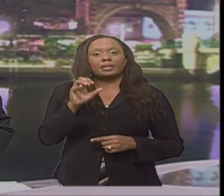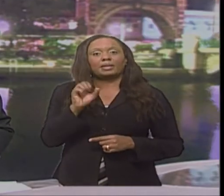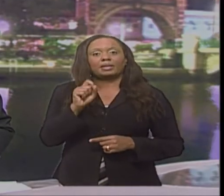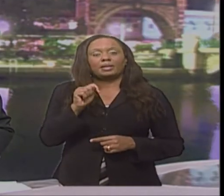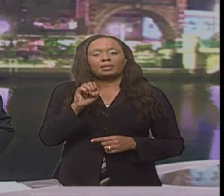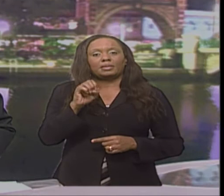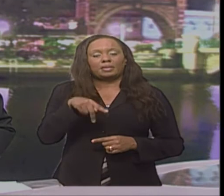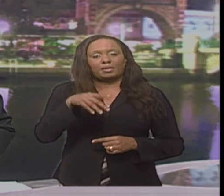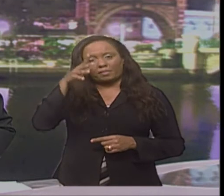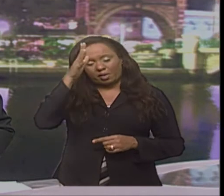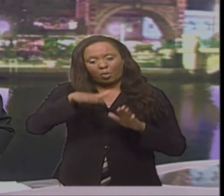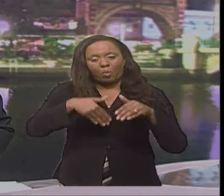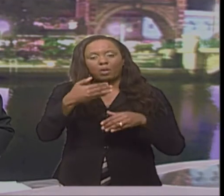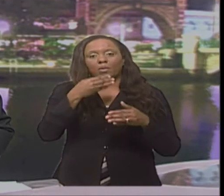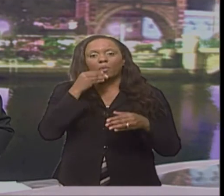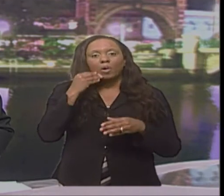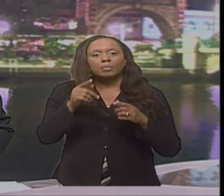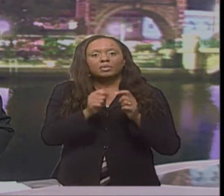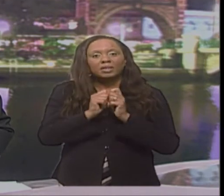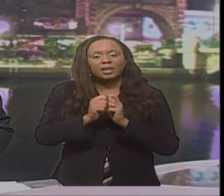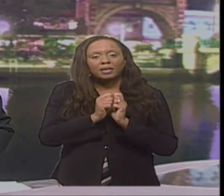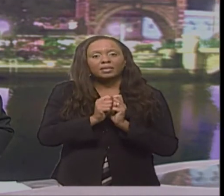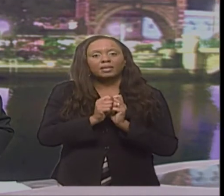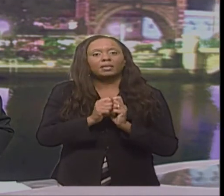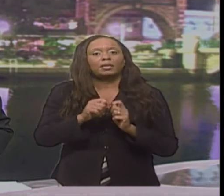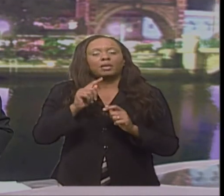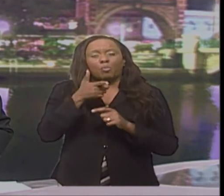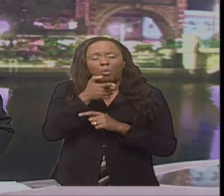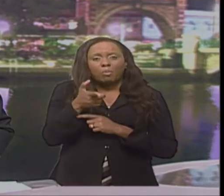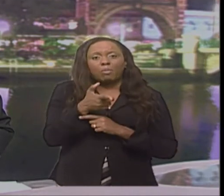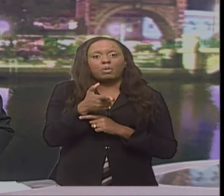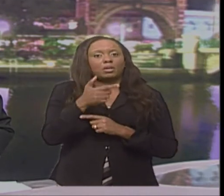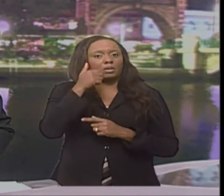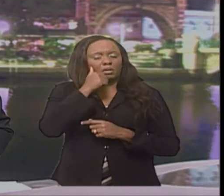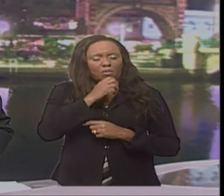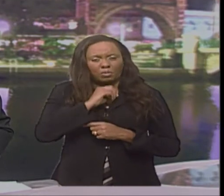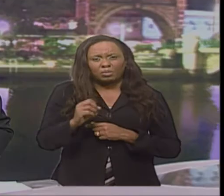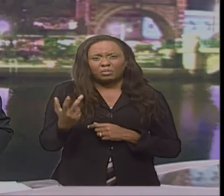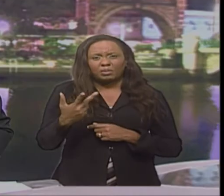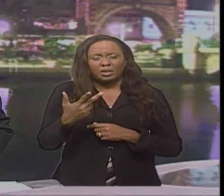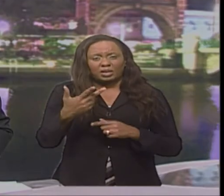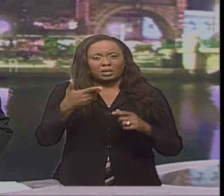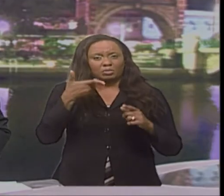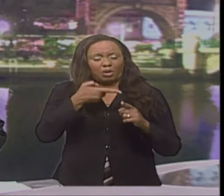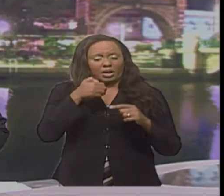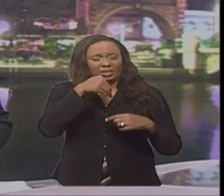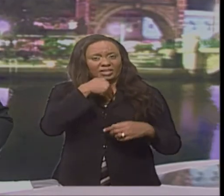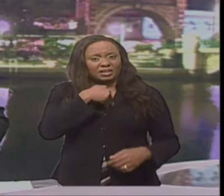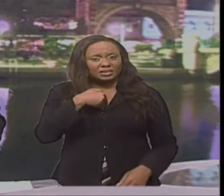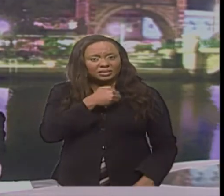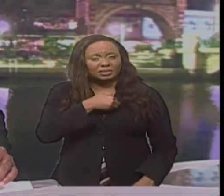in their direction. After the shooting, the child was found with a gunshot wound to the chest. She was taken to hospital where she succumbed to her injuries.